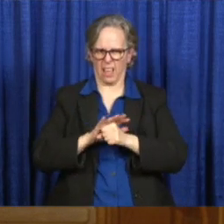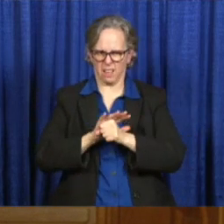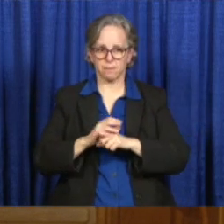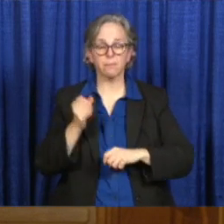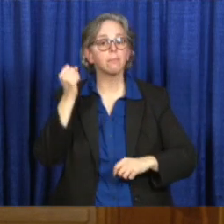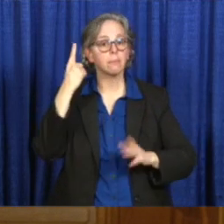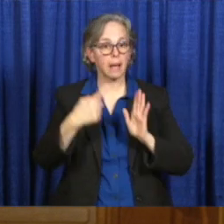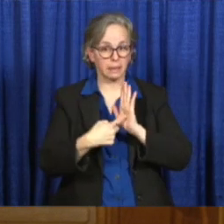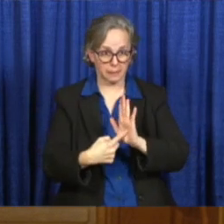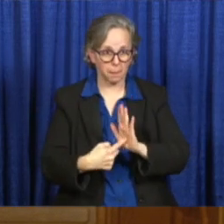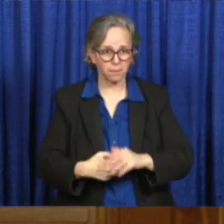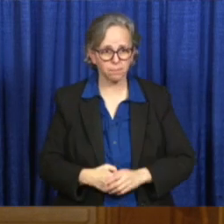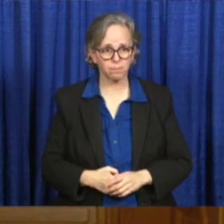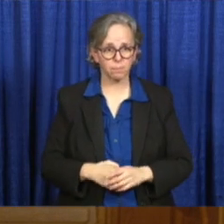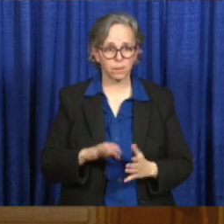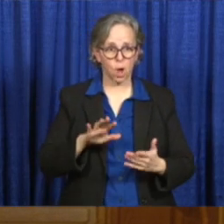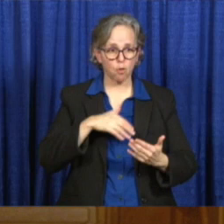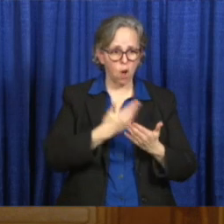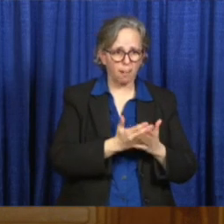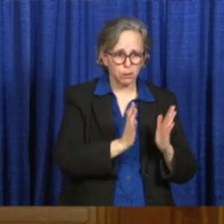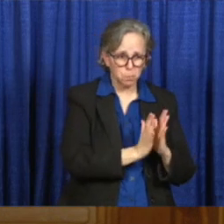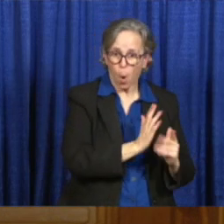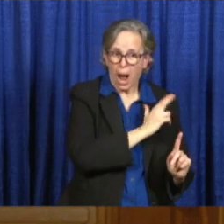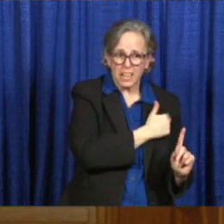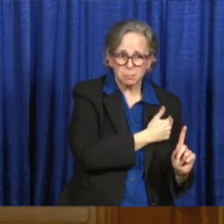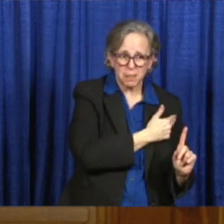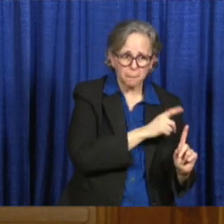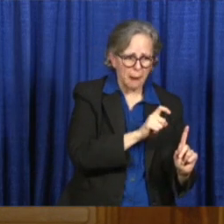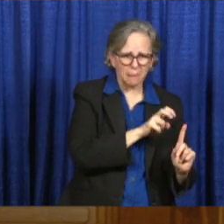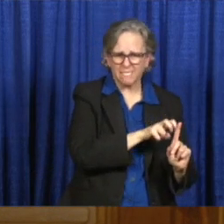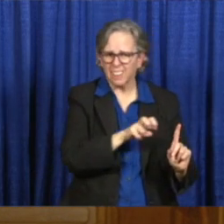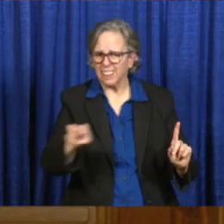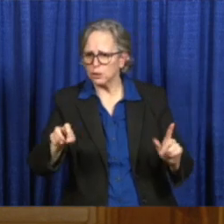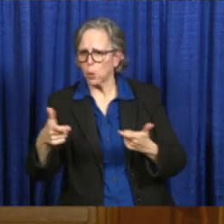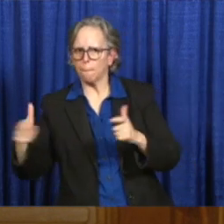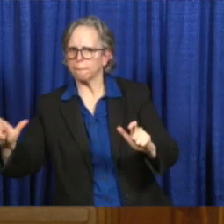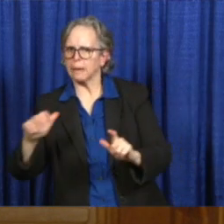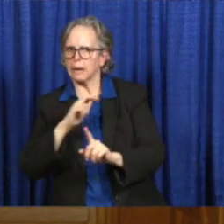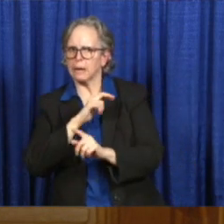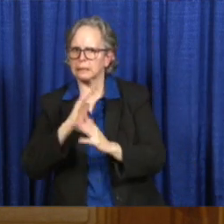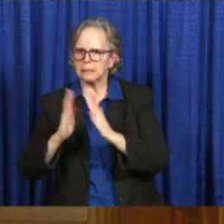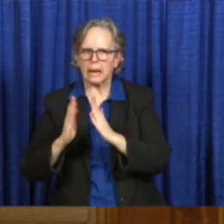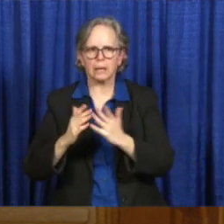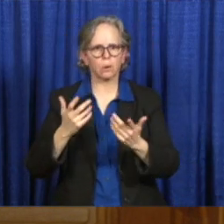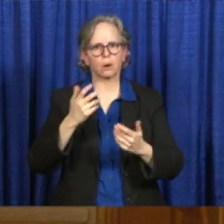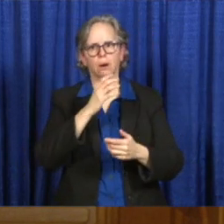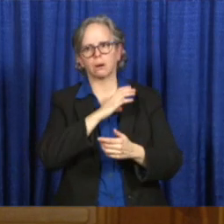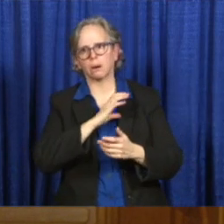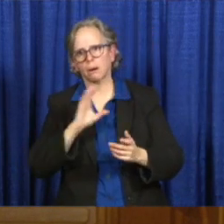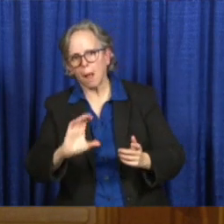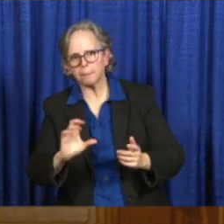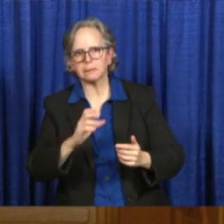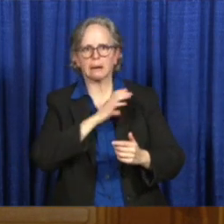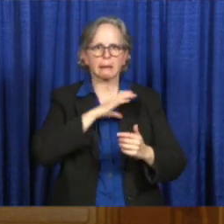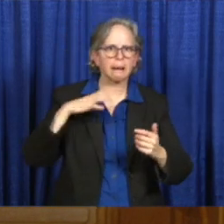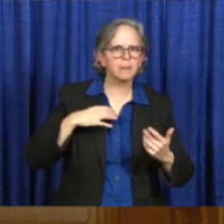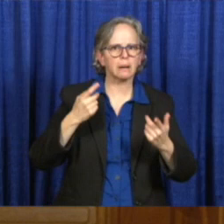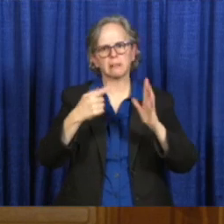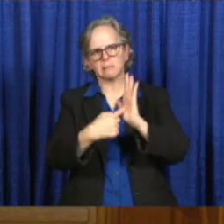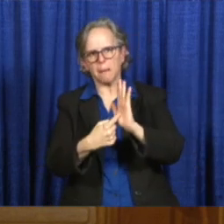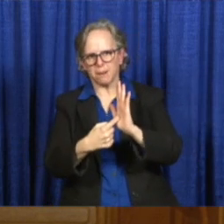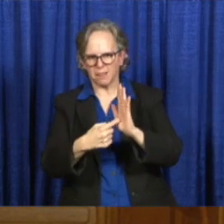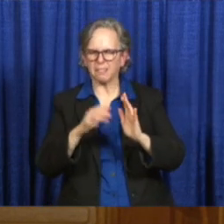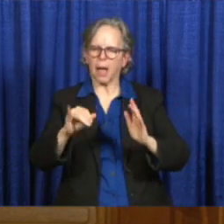in one of the big city hospitals, or Columbus, Cleveland, Cincinnati. So it's that kind of working